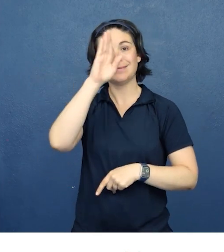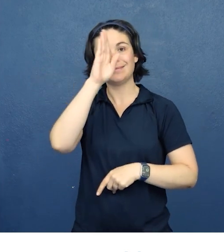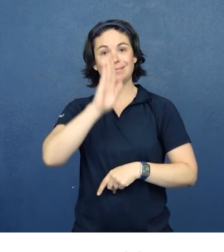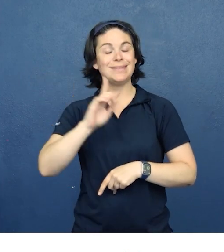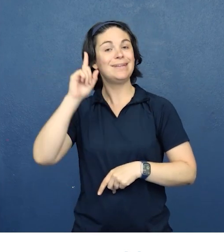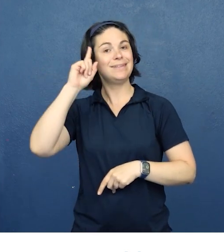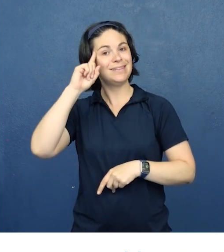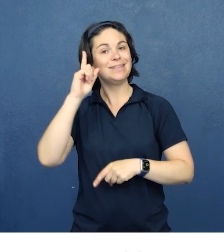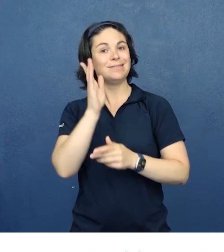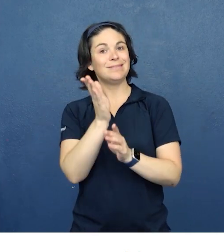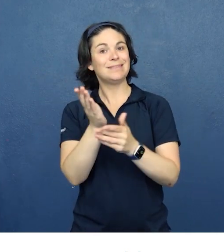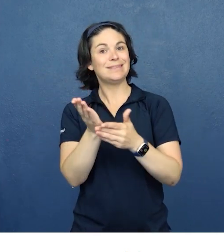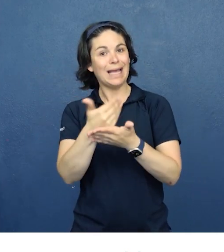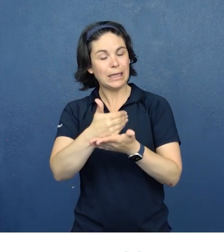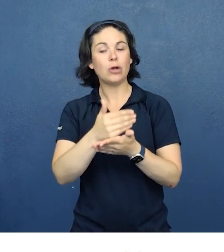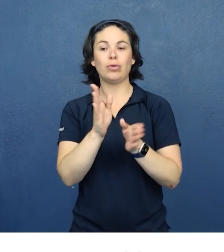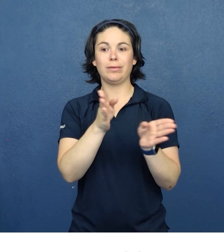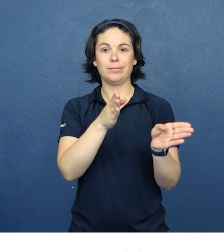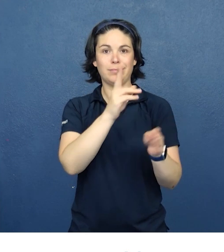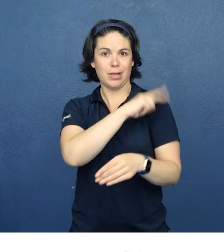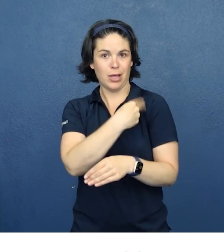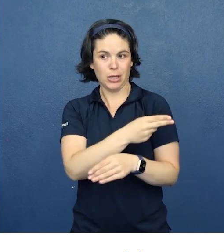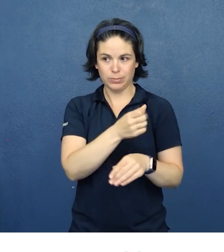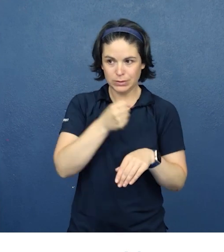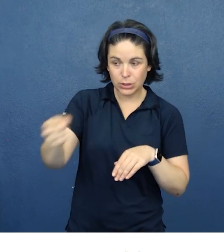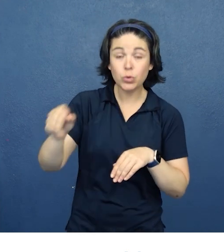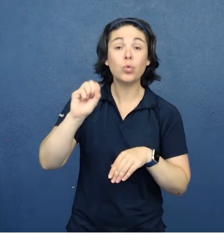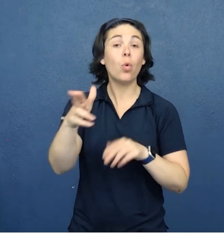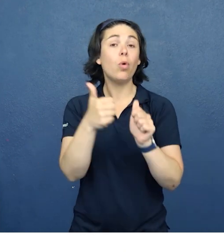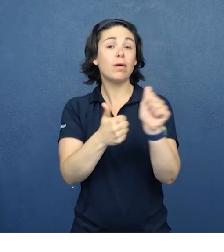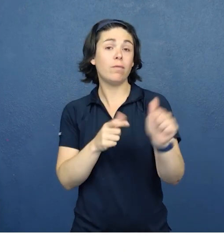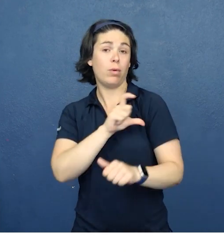psychiatric hospitalizations, or law enforcement involvement.